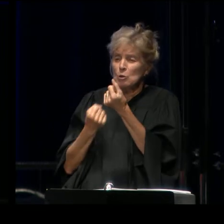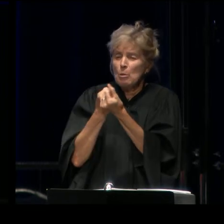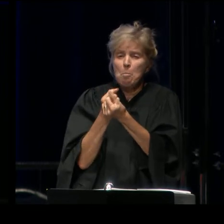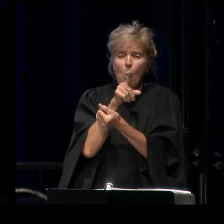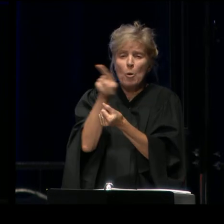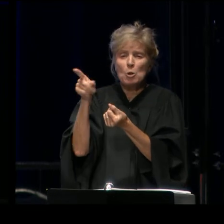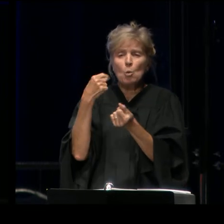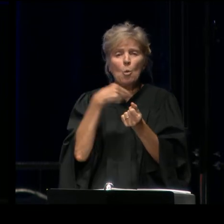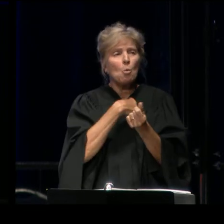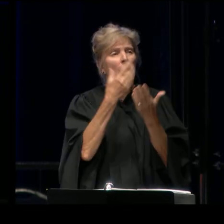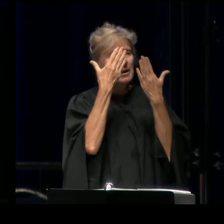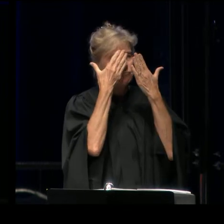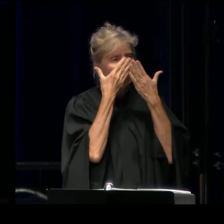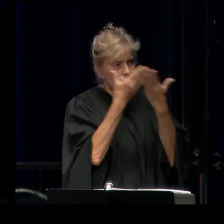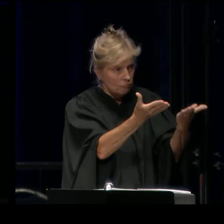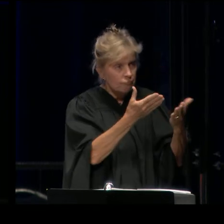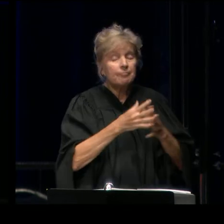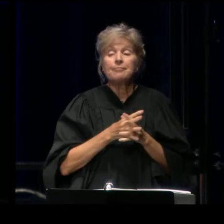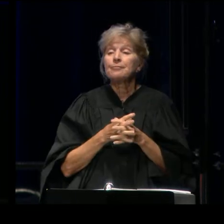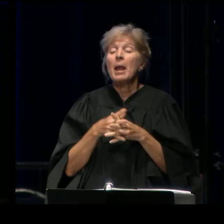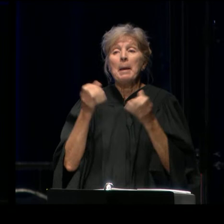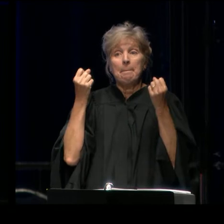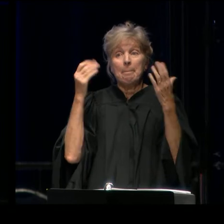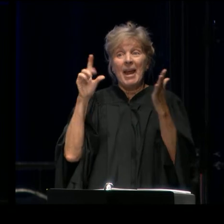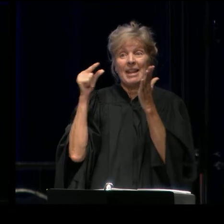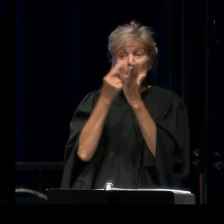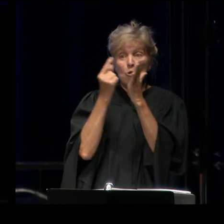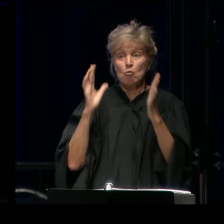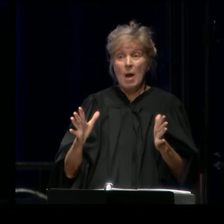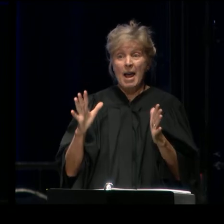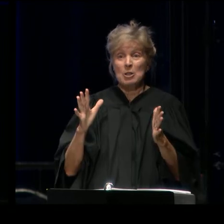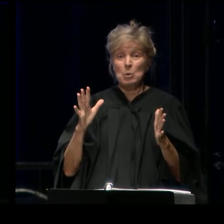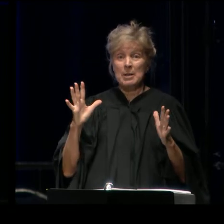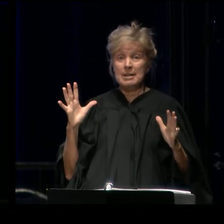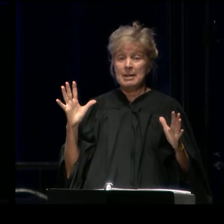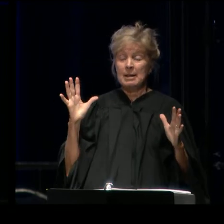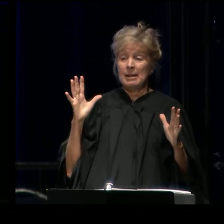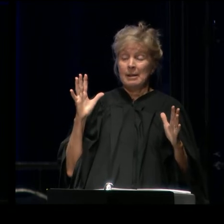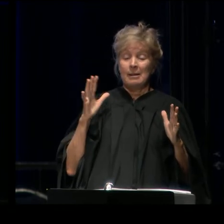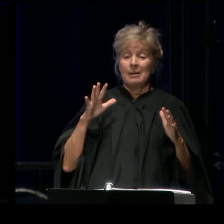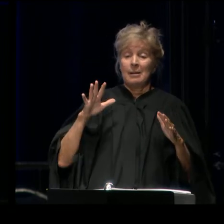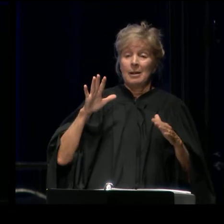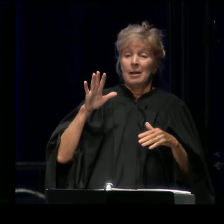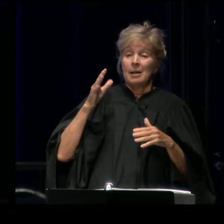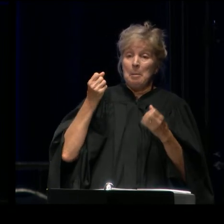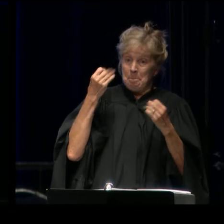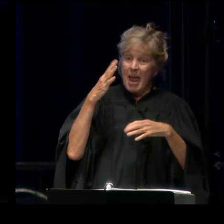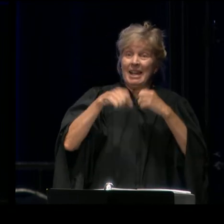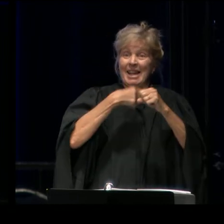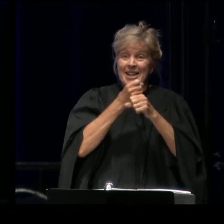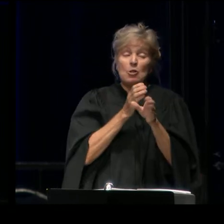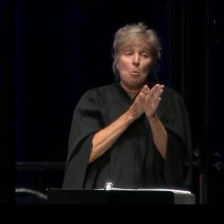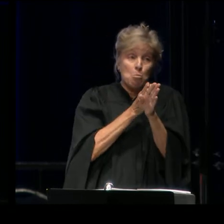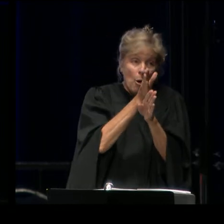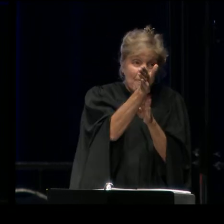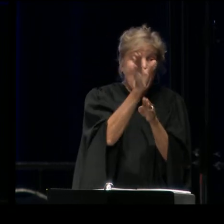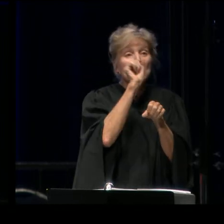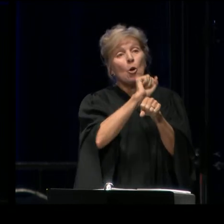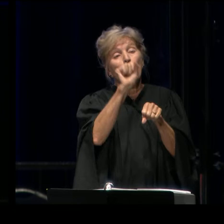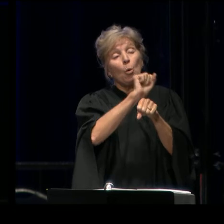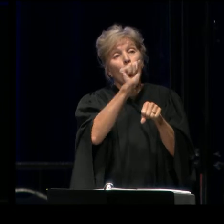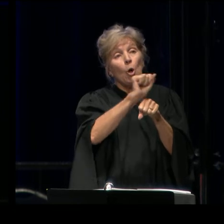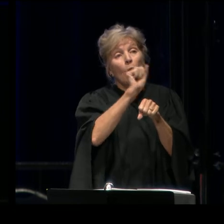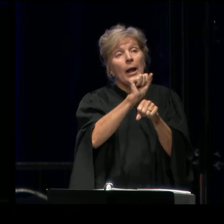also acknowledge that many of our graduates today came back to their studies after many years of professional practice and other